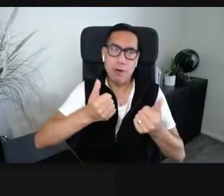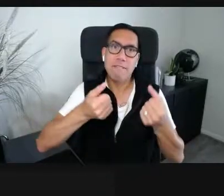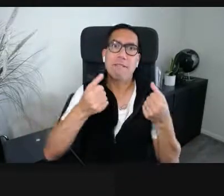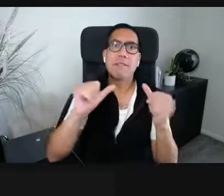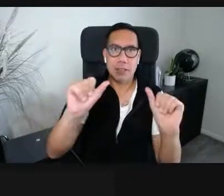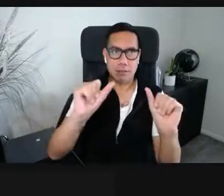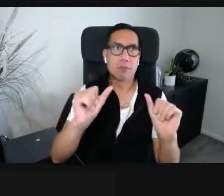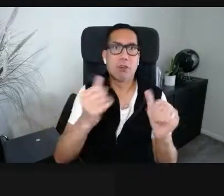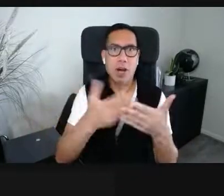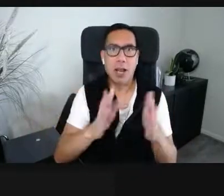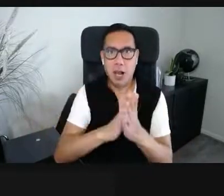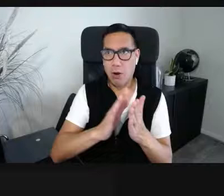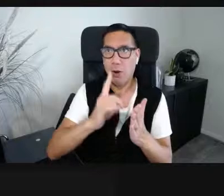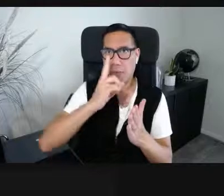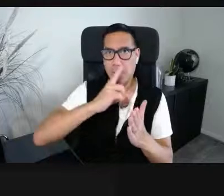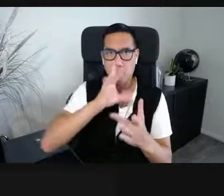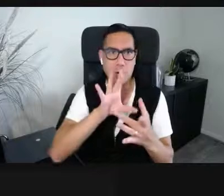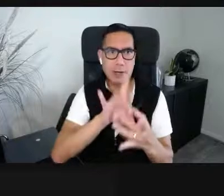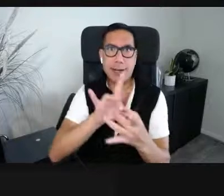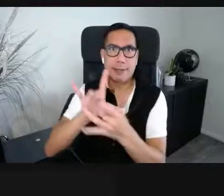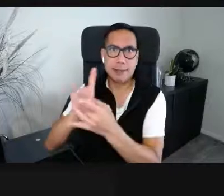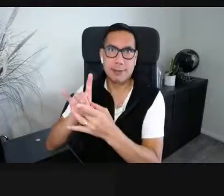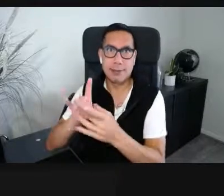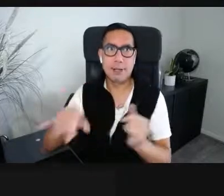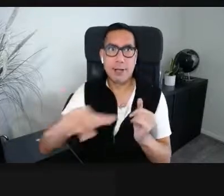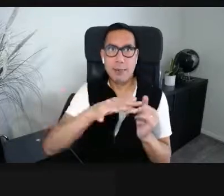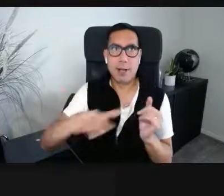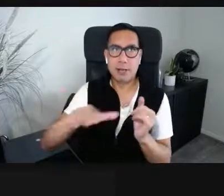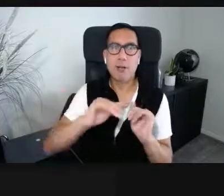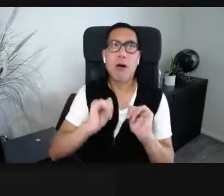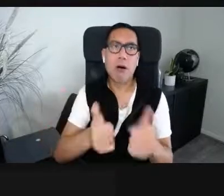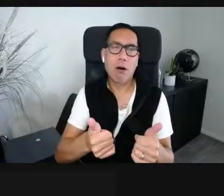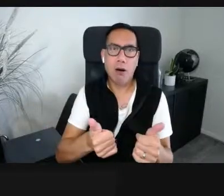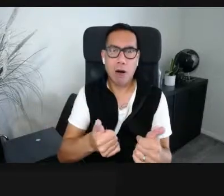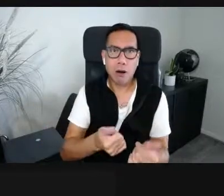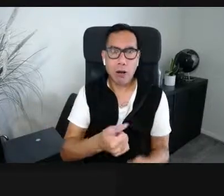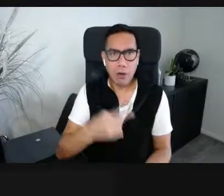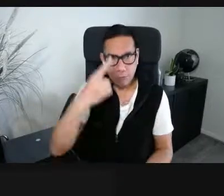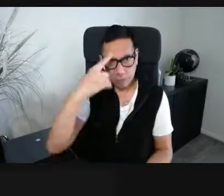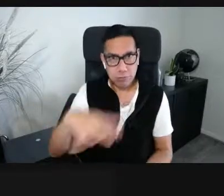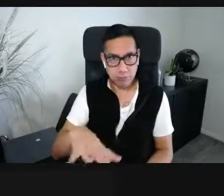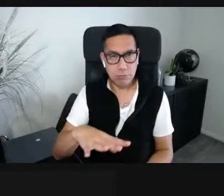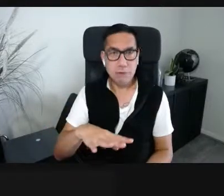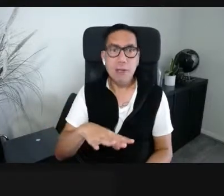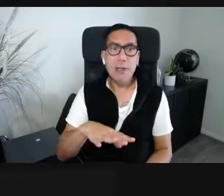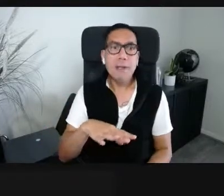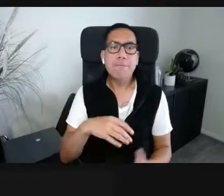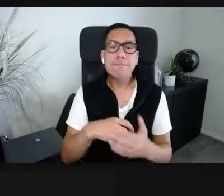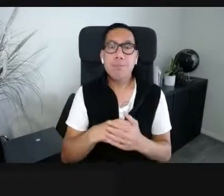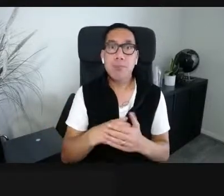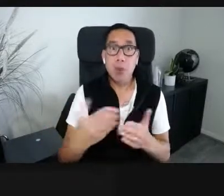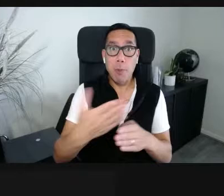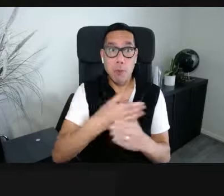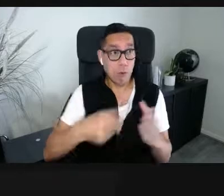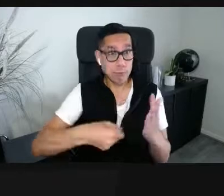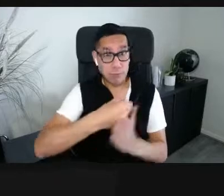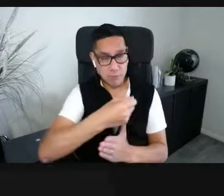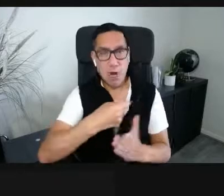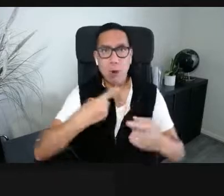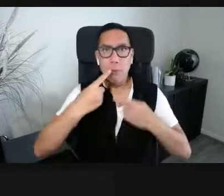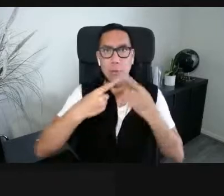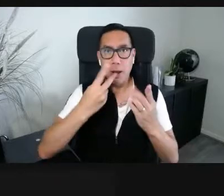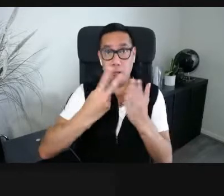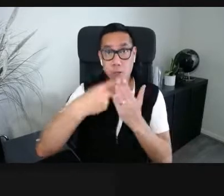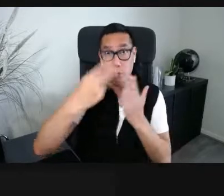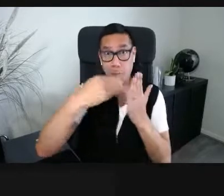way. Before we jump into it and I hand over to them, just a little bit about the format of the day. So